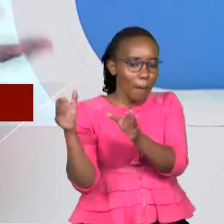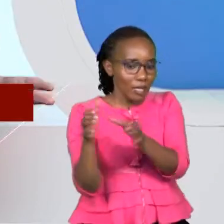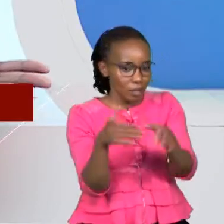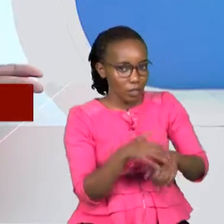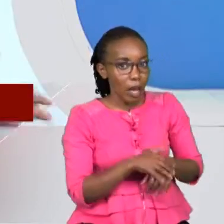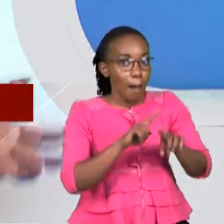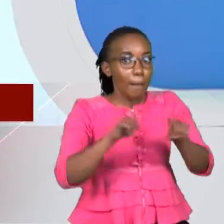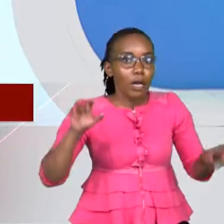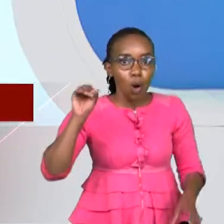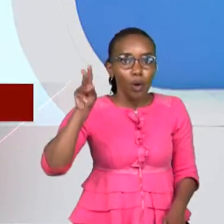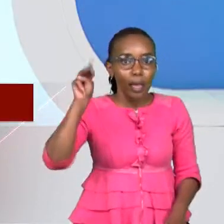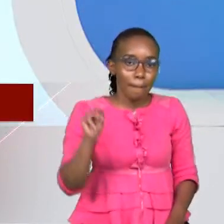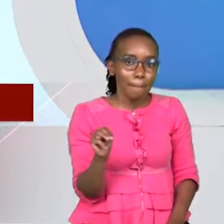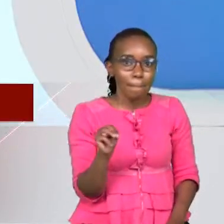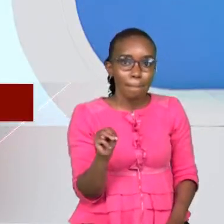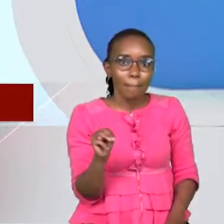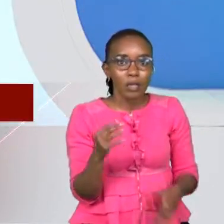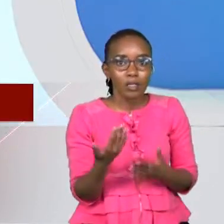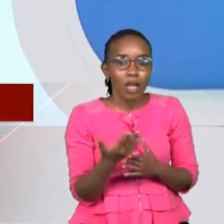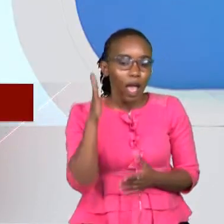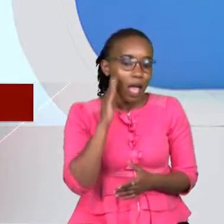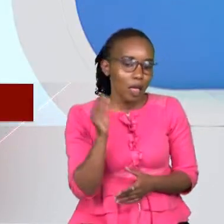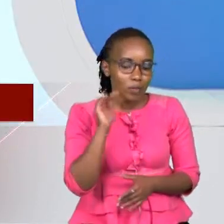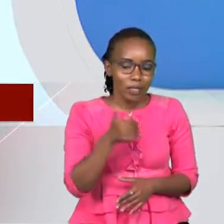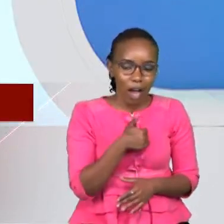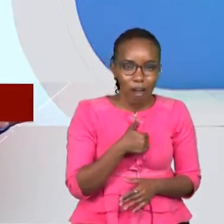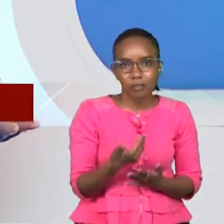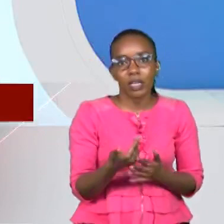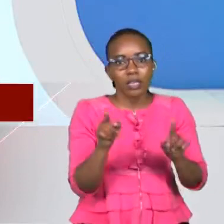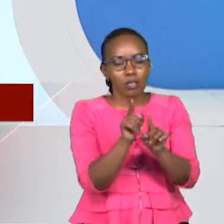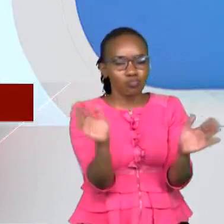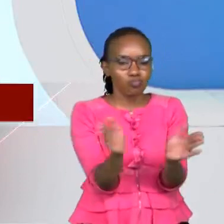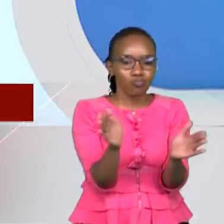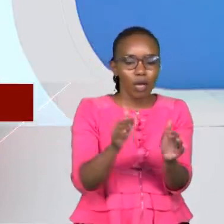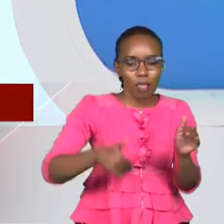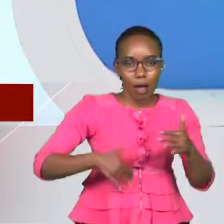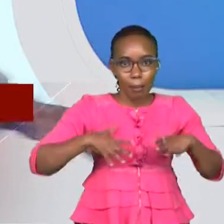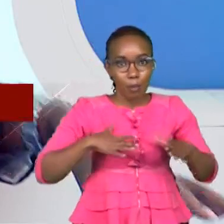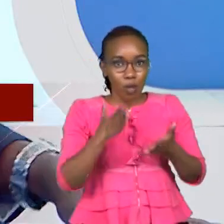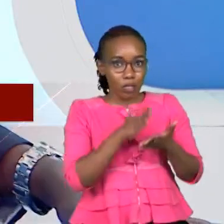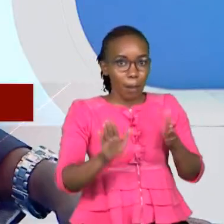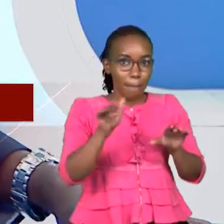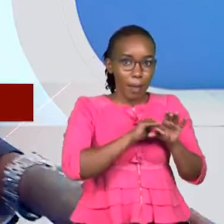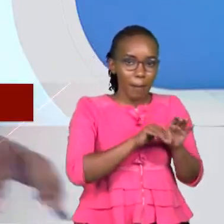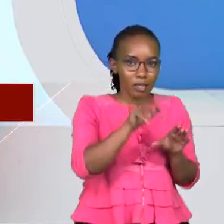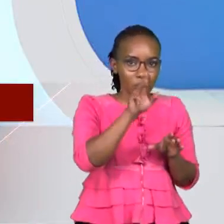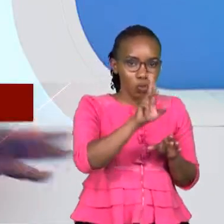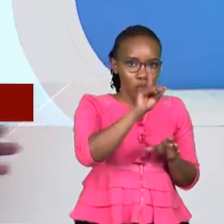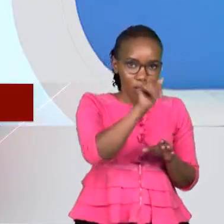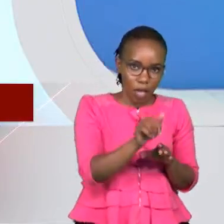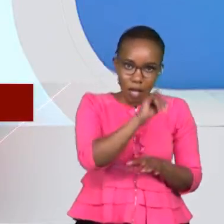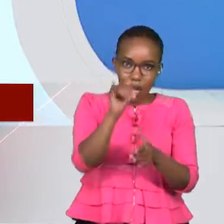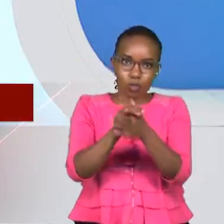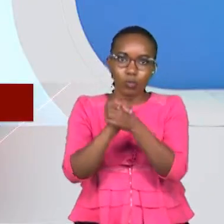But ODM comes in with the experience and nurturing young people. Some of the members of UDA and Jubilee are in